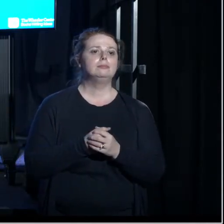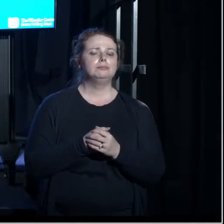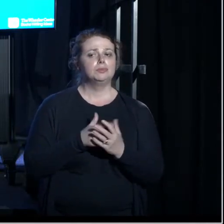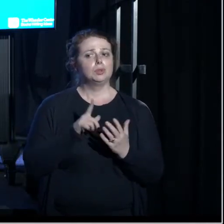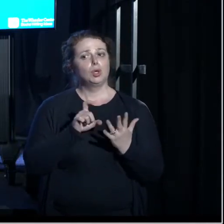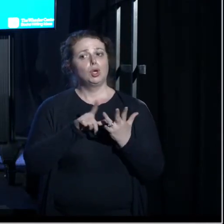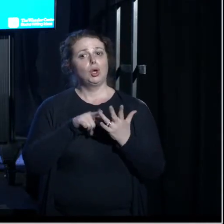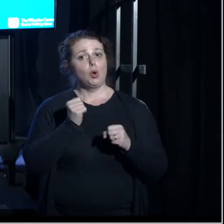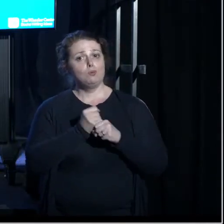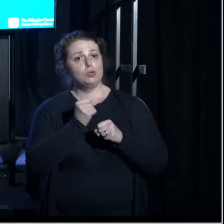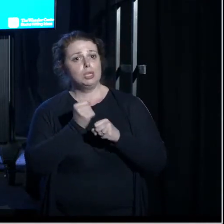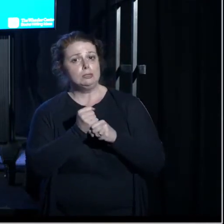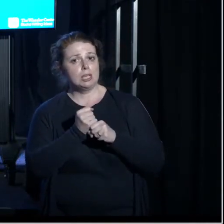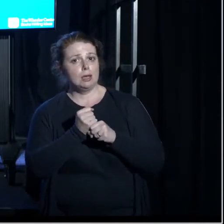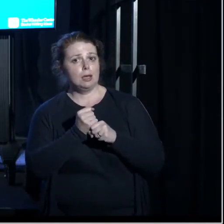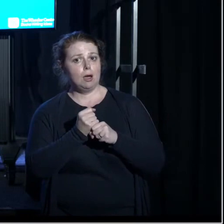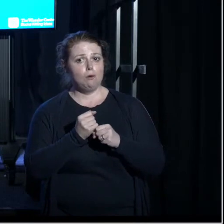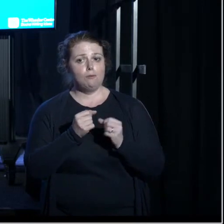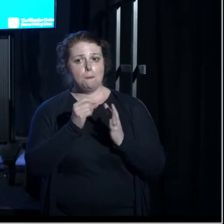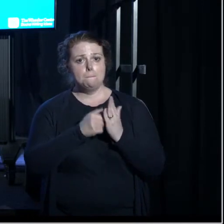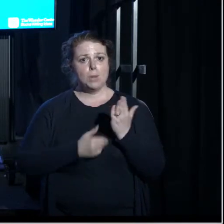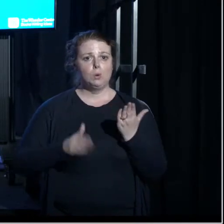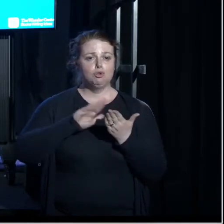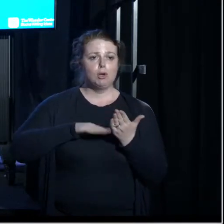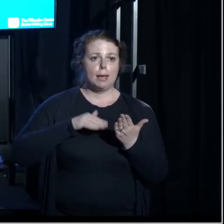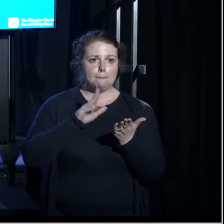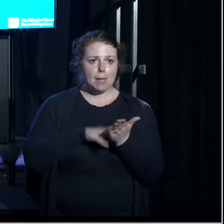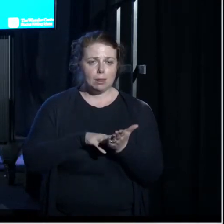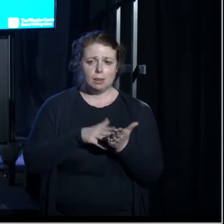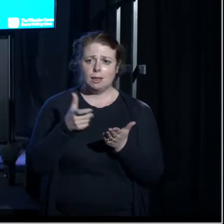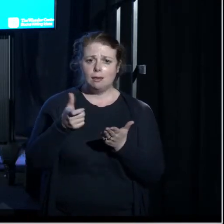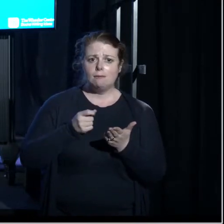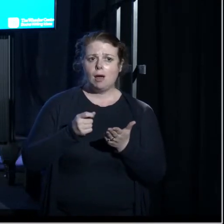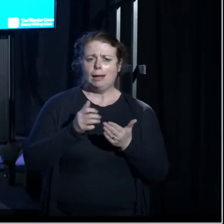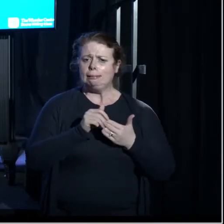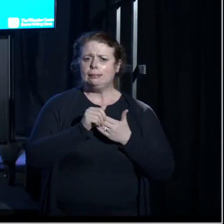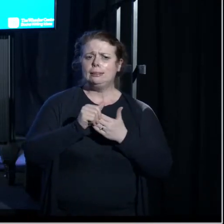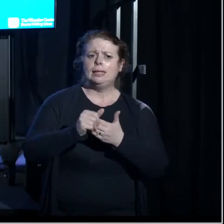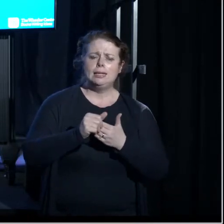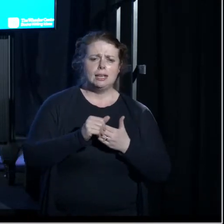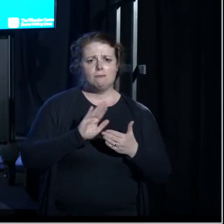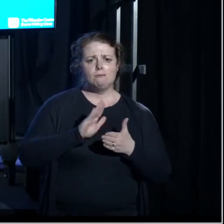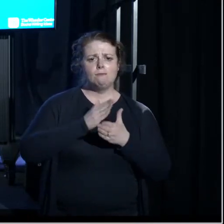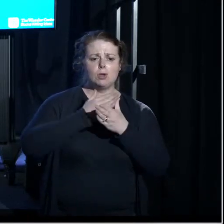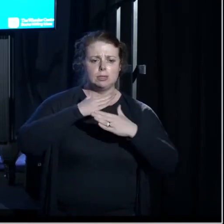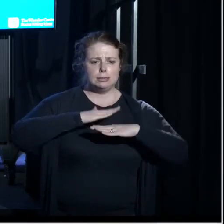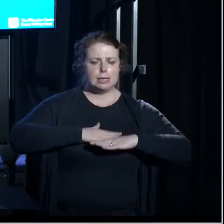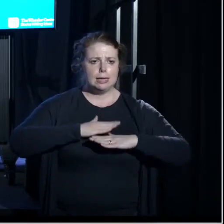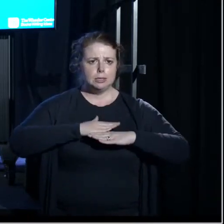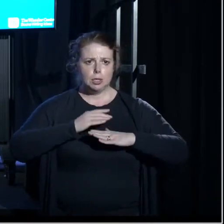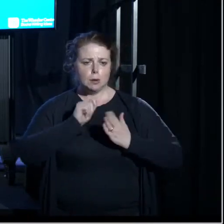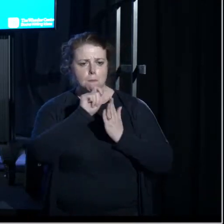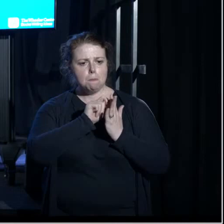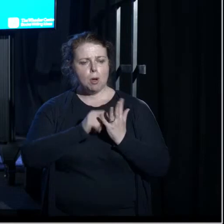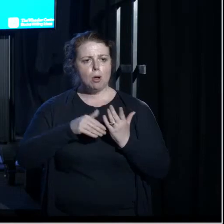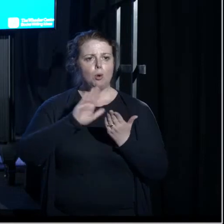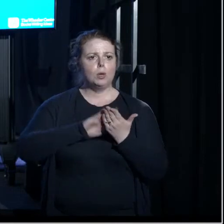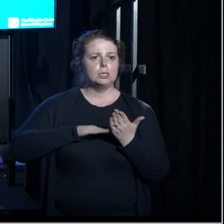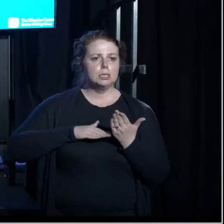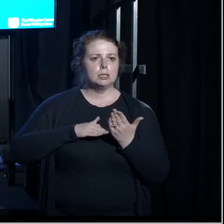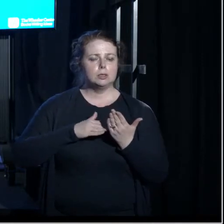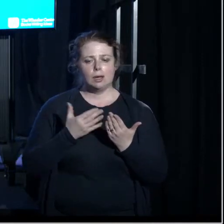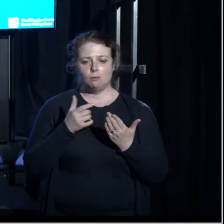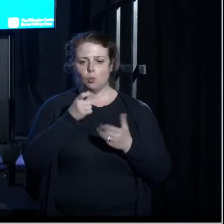Month, Anne-Marie Tefeu, and it invites some of the world's leading First Nations poets to weave words across lands and seas,